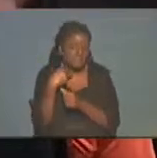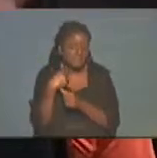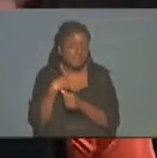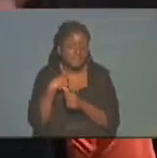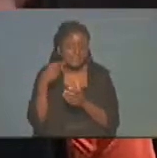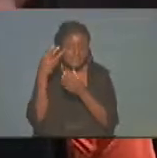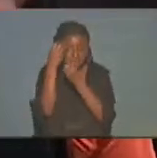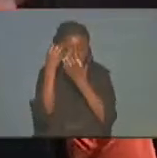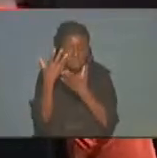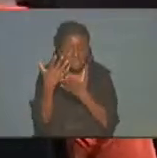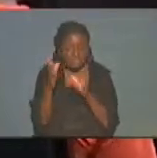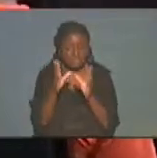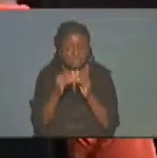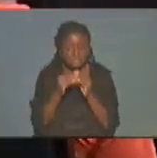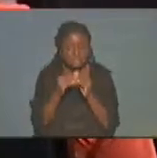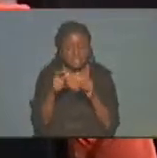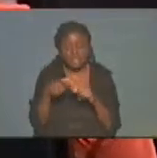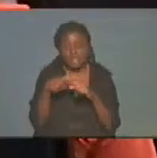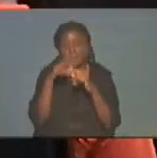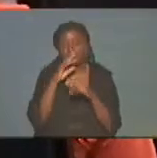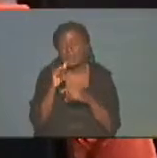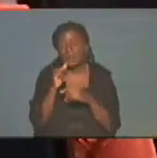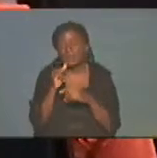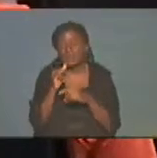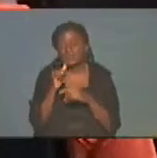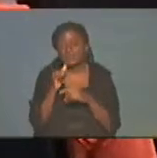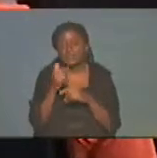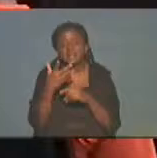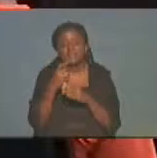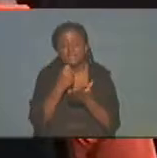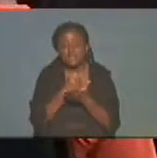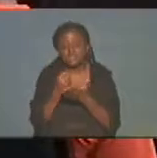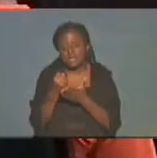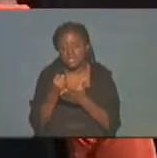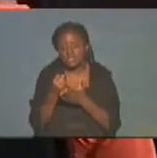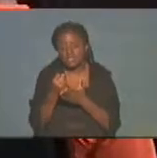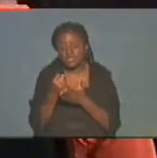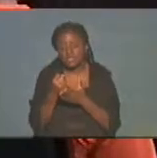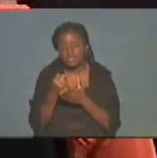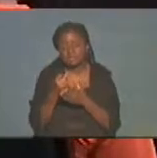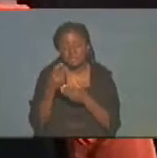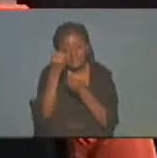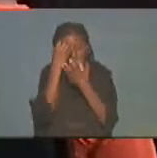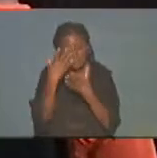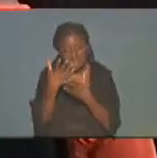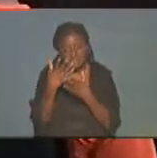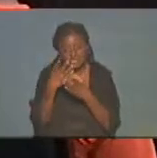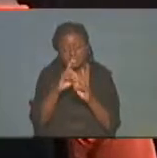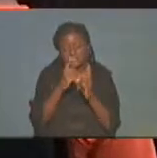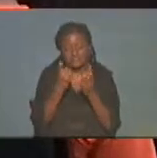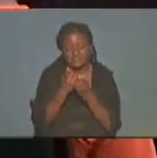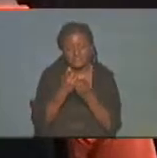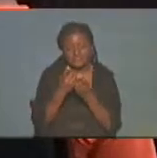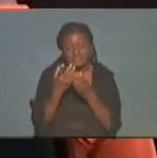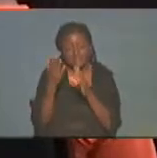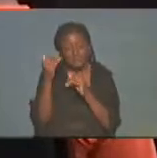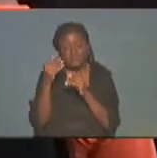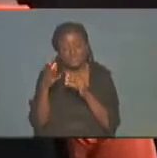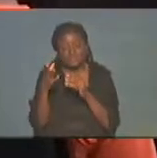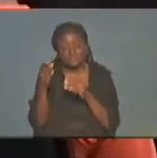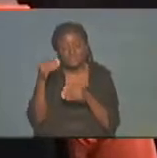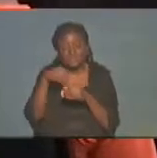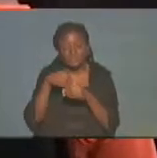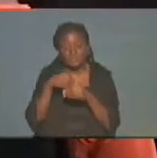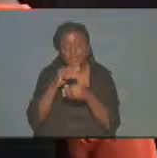session hosted by the Scholarships Loan Division of the Ministry of Education is expected to accommodate at least 500 Bahamians here at